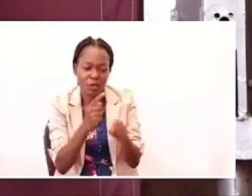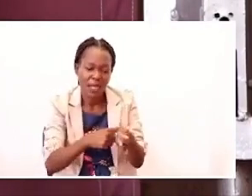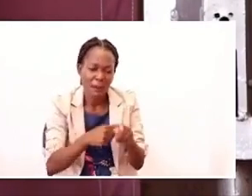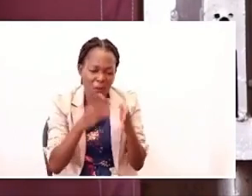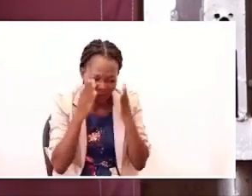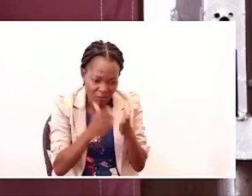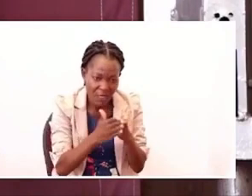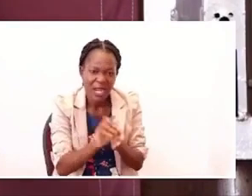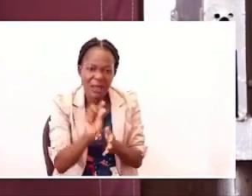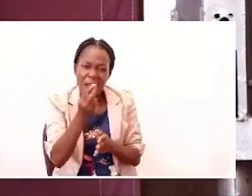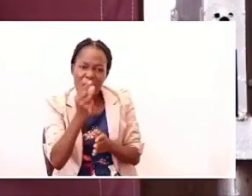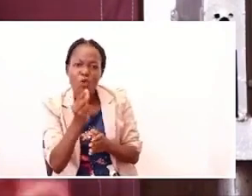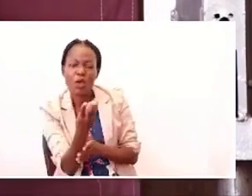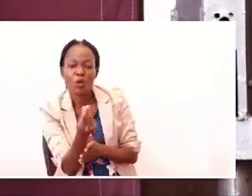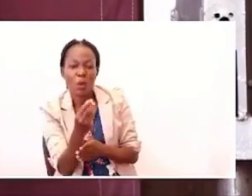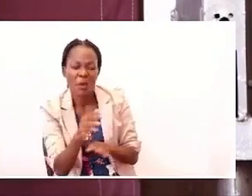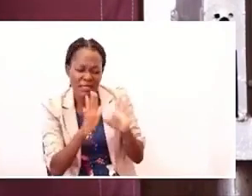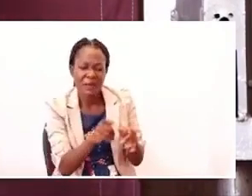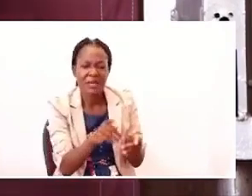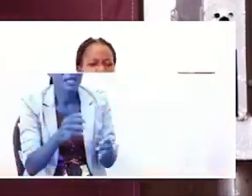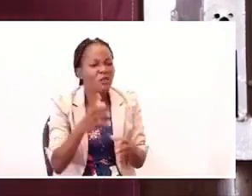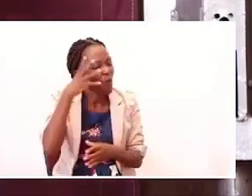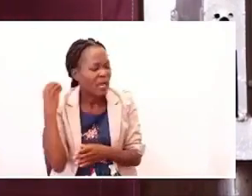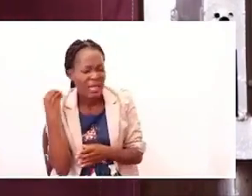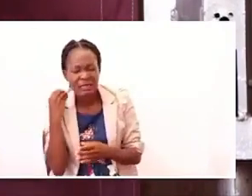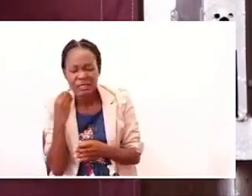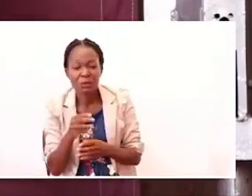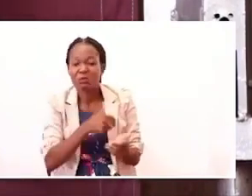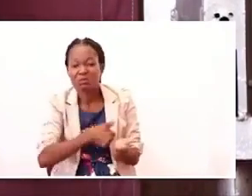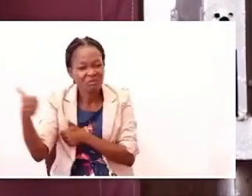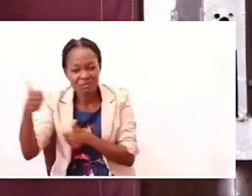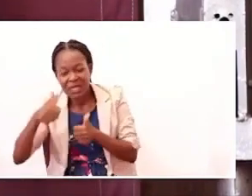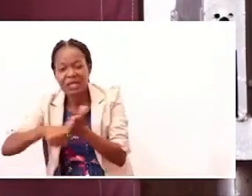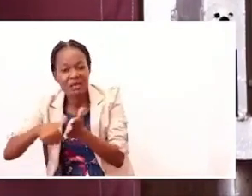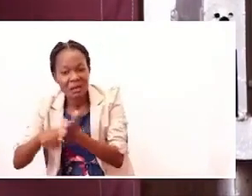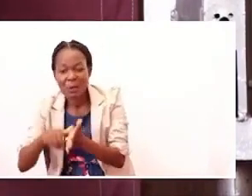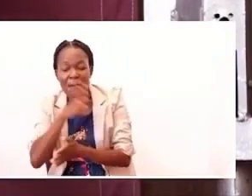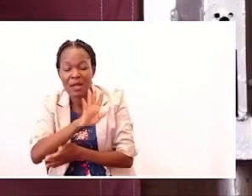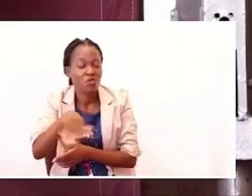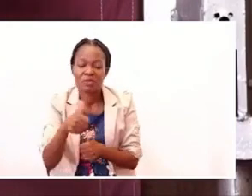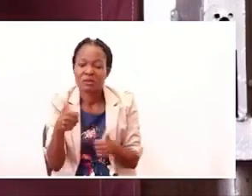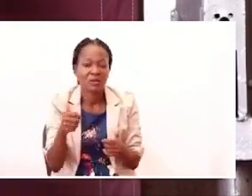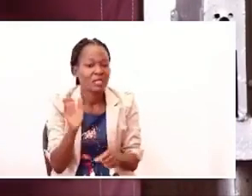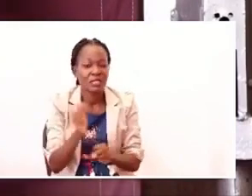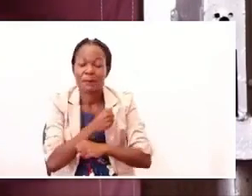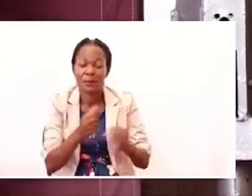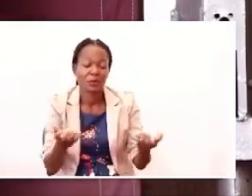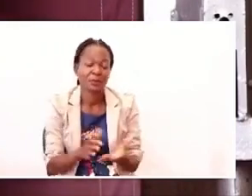macroeconomic stability, forget about graduating from dependence on debt.